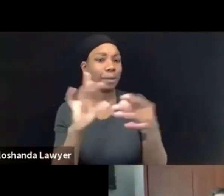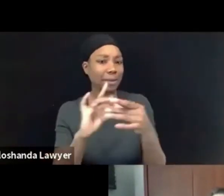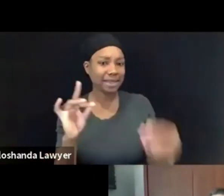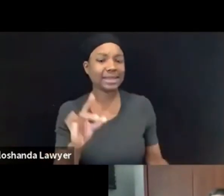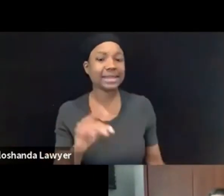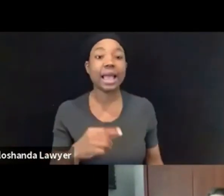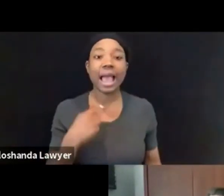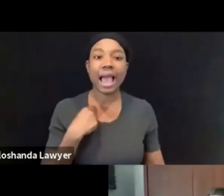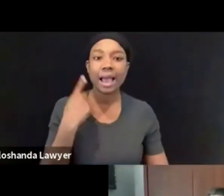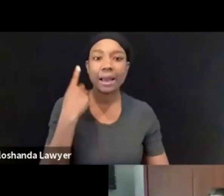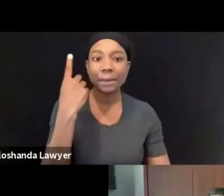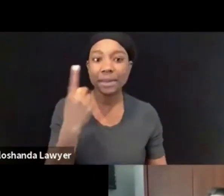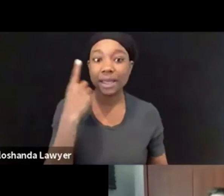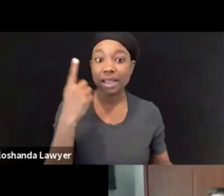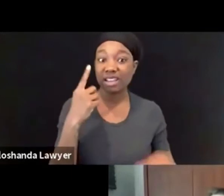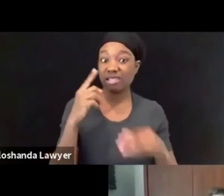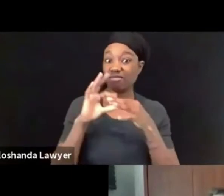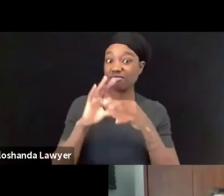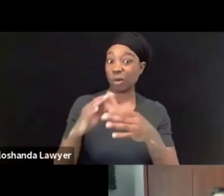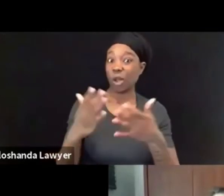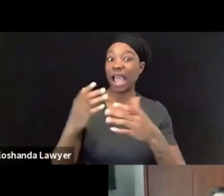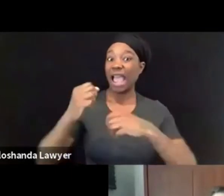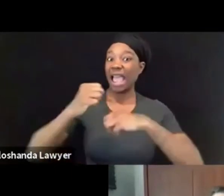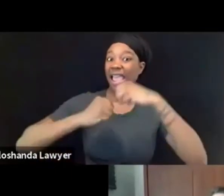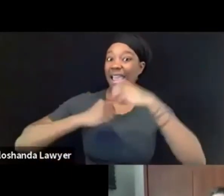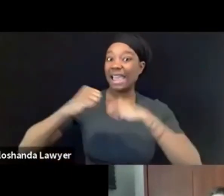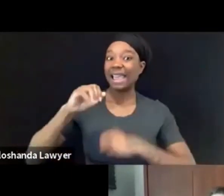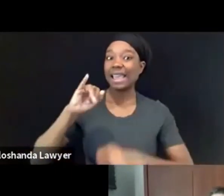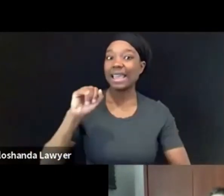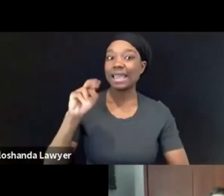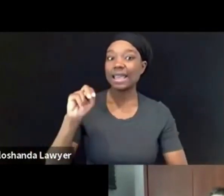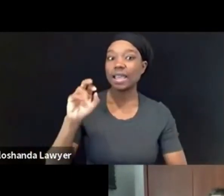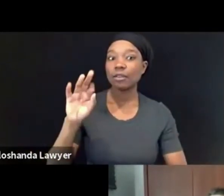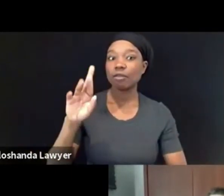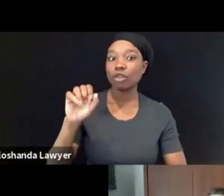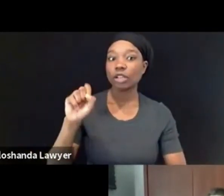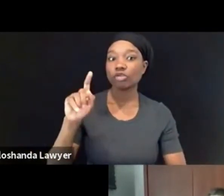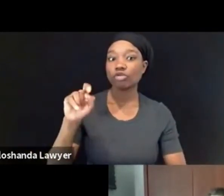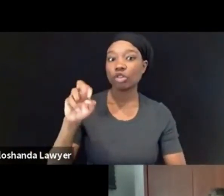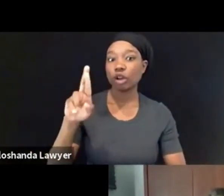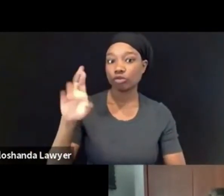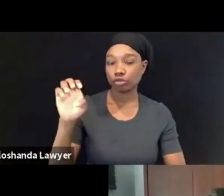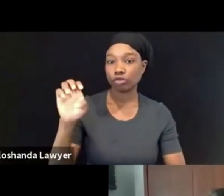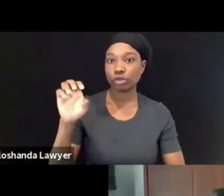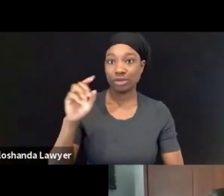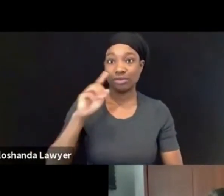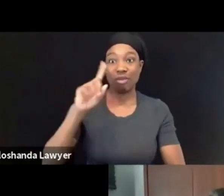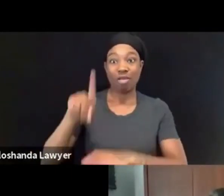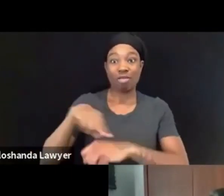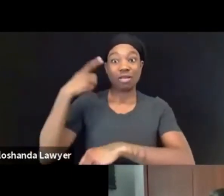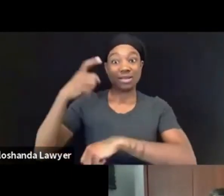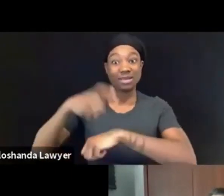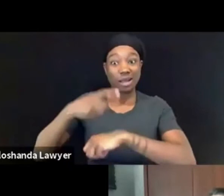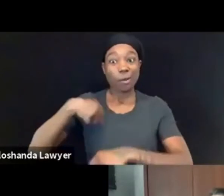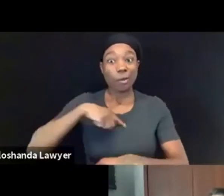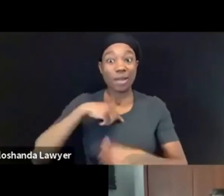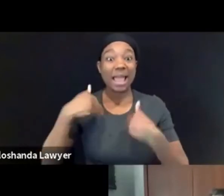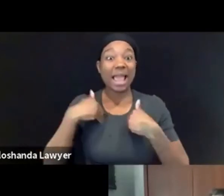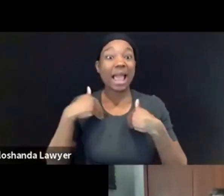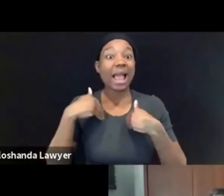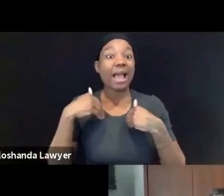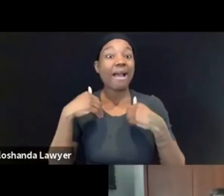was thinking about infrastructure and how we already, well, for a long time, we've had laws that